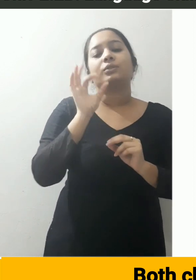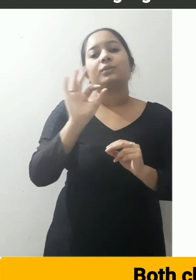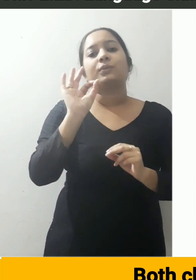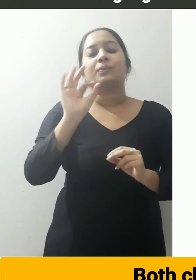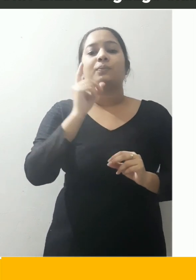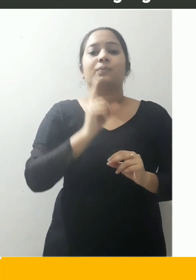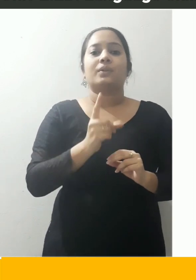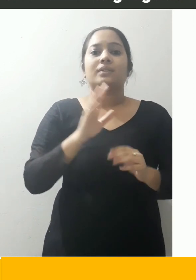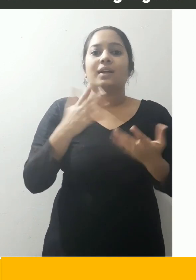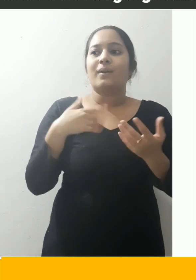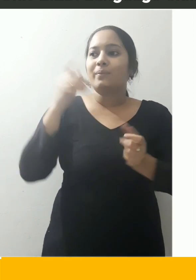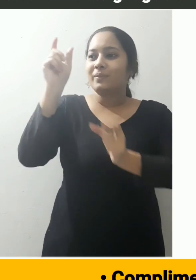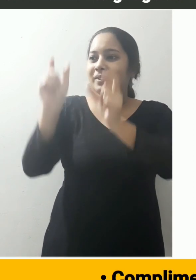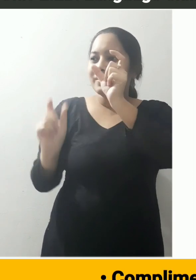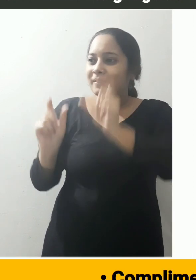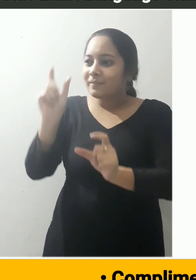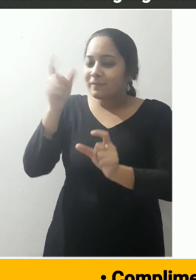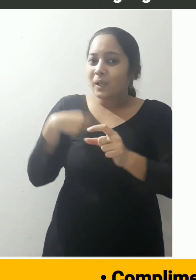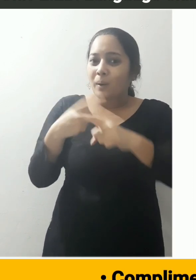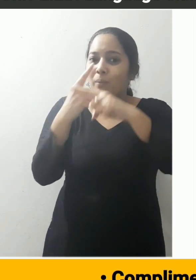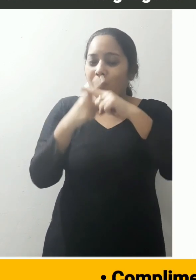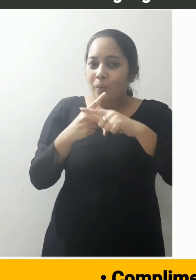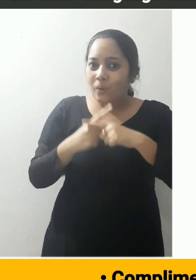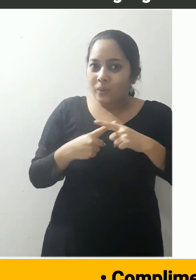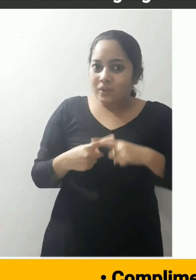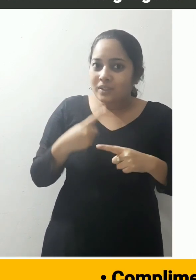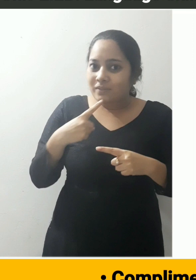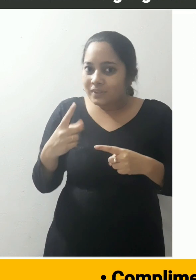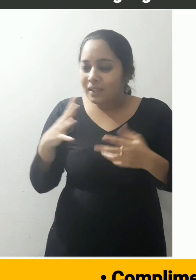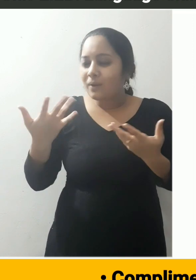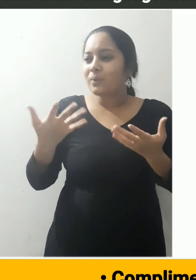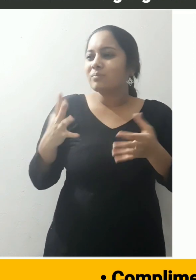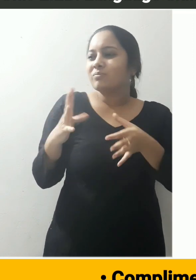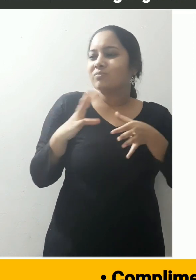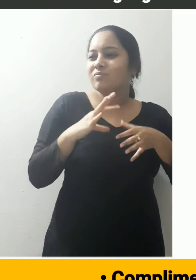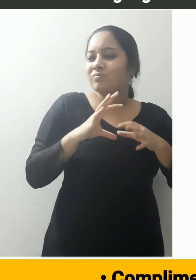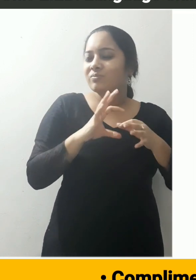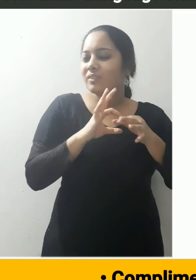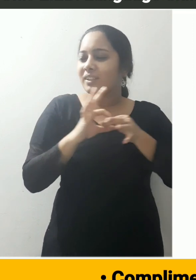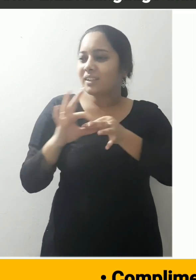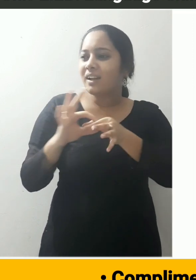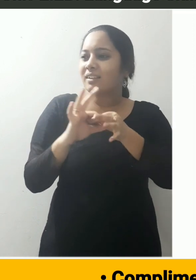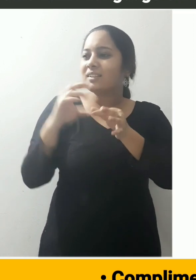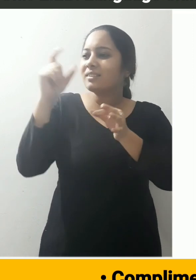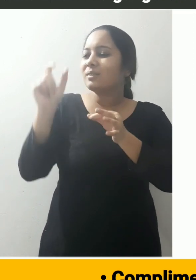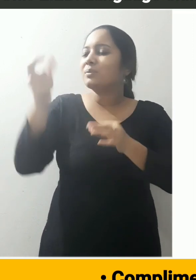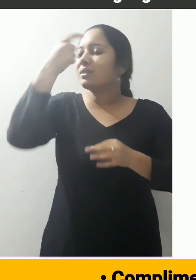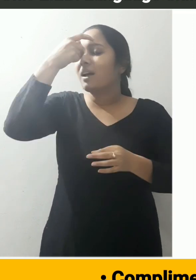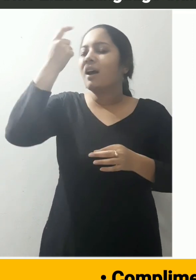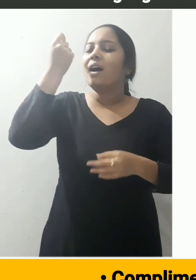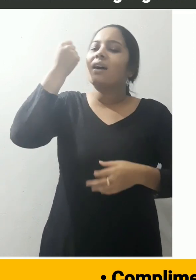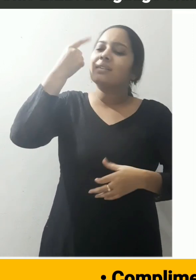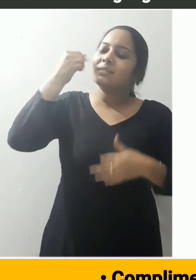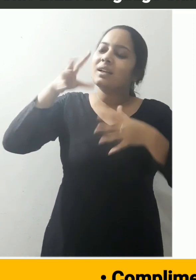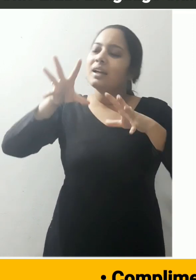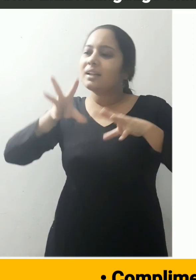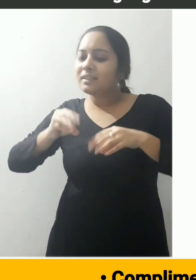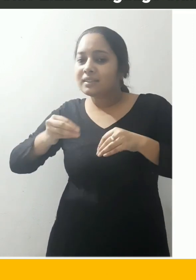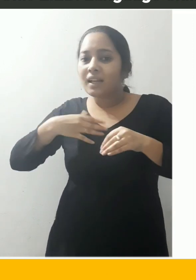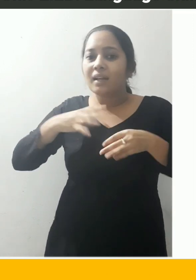compliment the person, say something positive, show empathy for their situation.